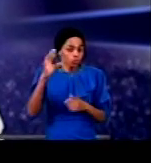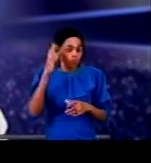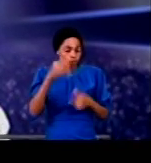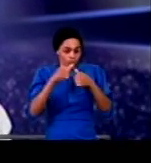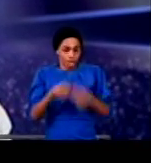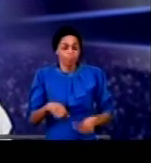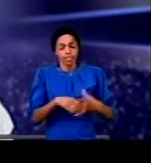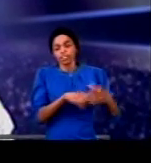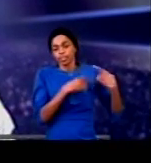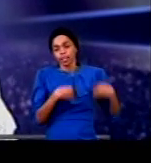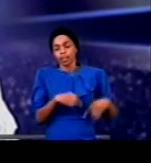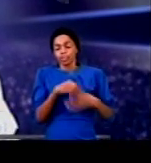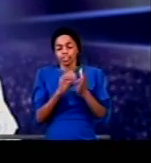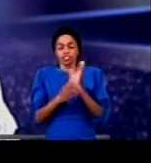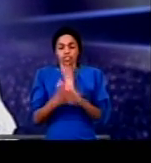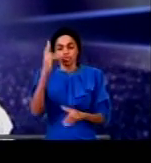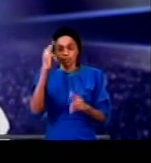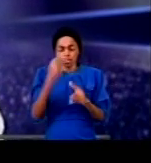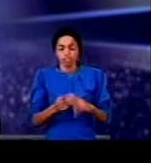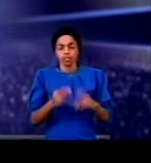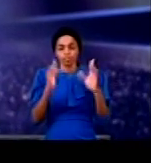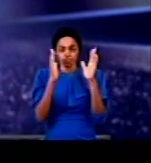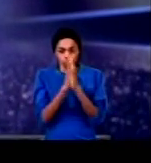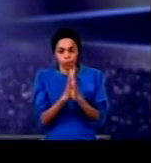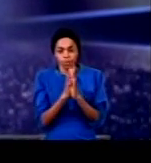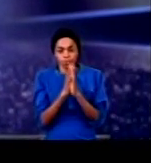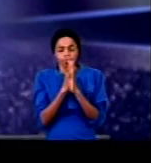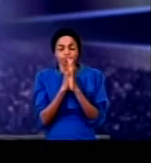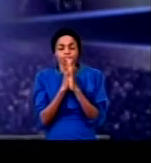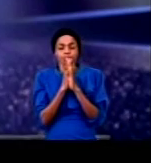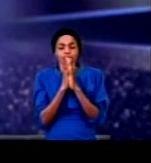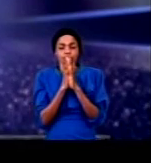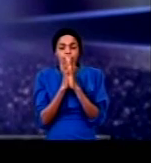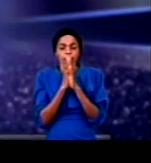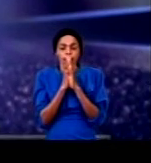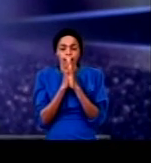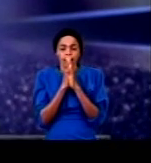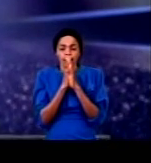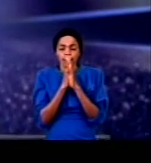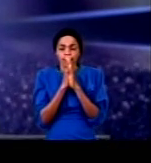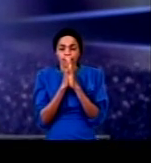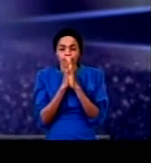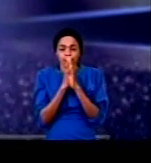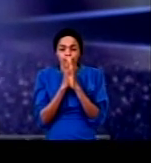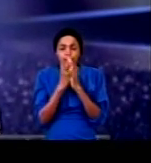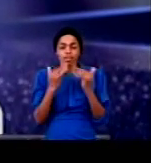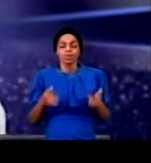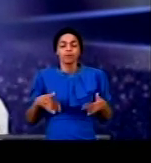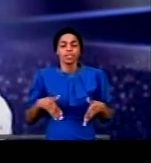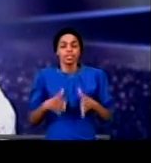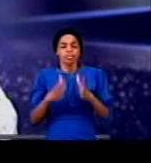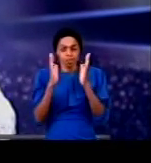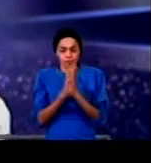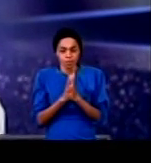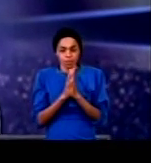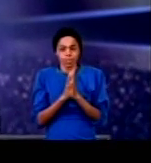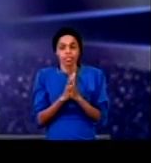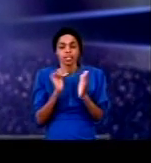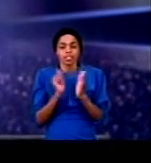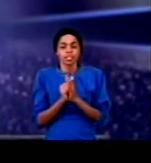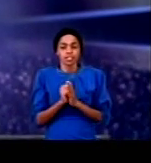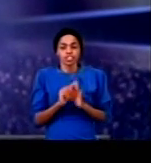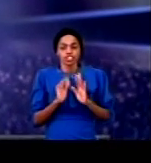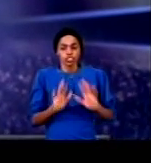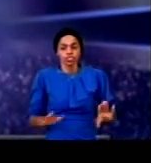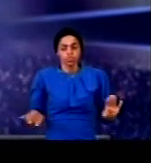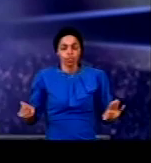be prevalent. The fear of God, that men will be living their lives freely, not having